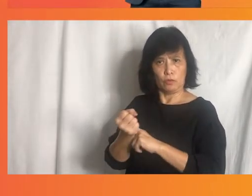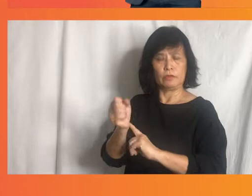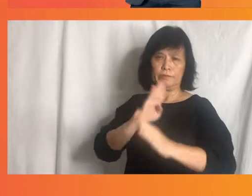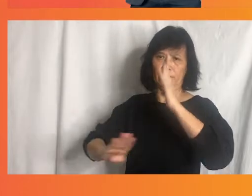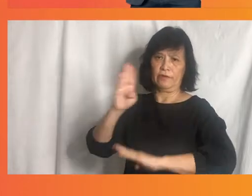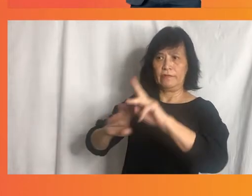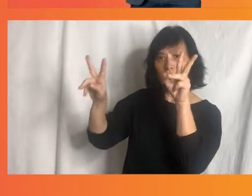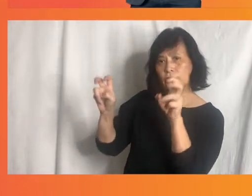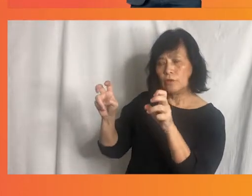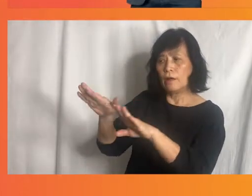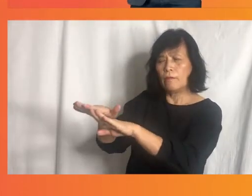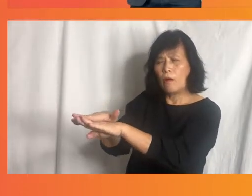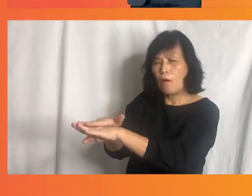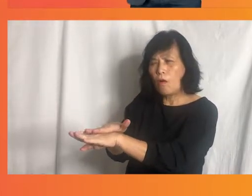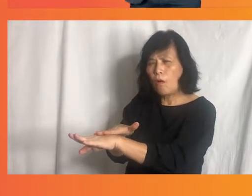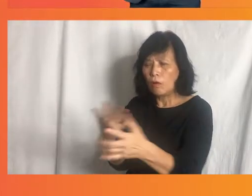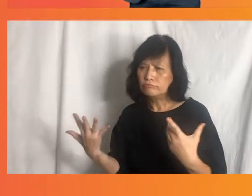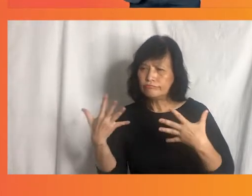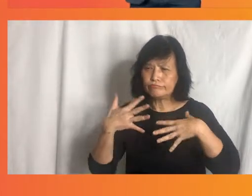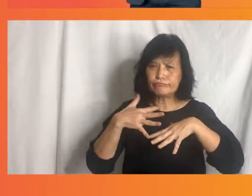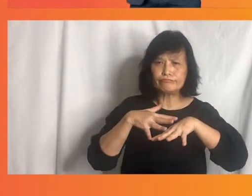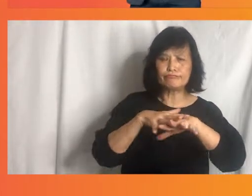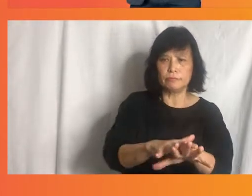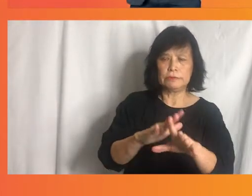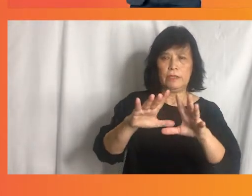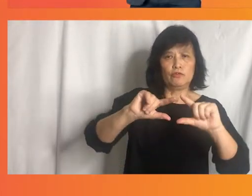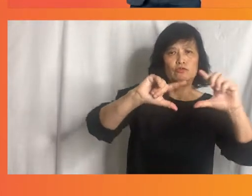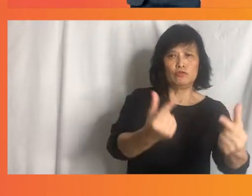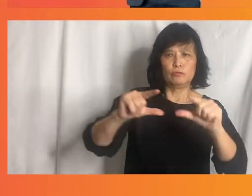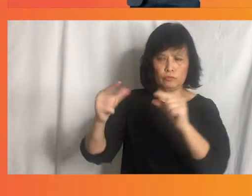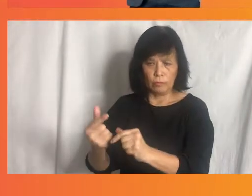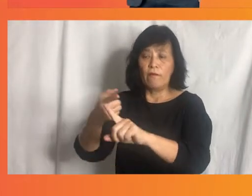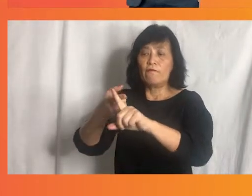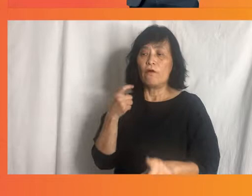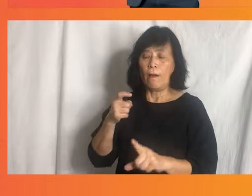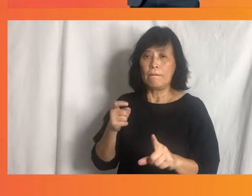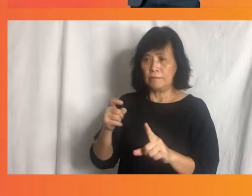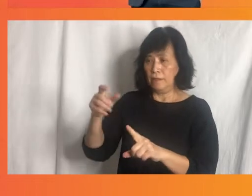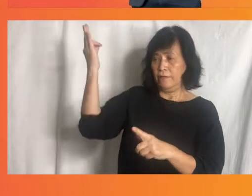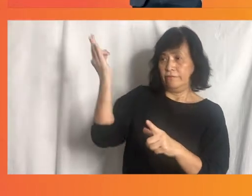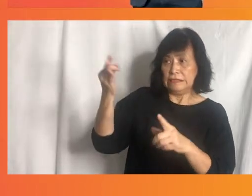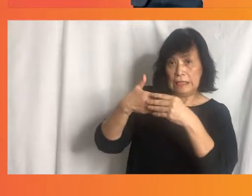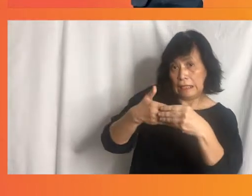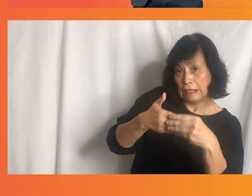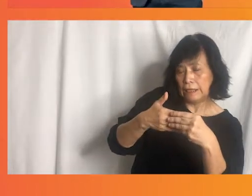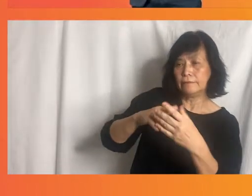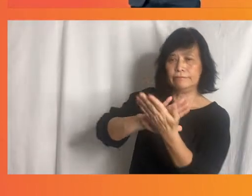slowly integrating them into group activities from facilitator-led to independent group activities.